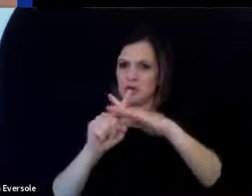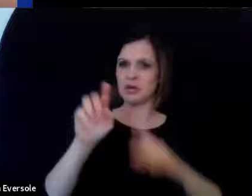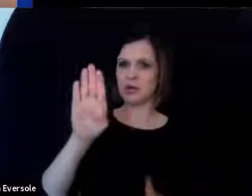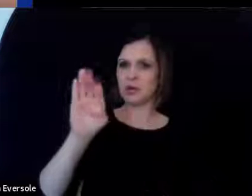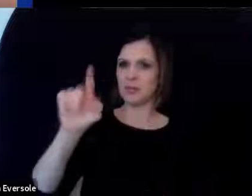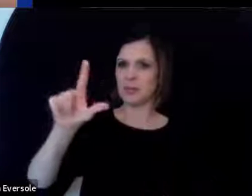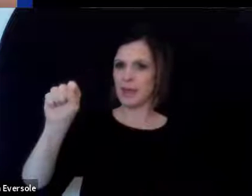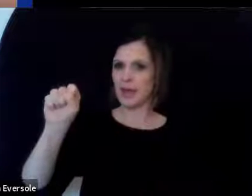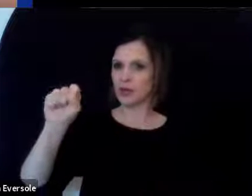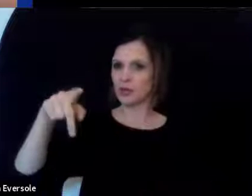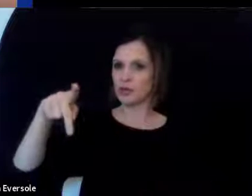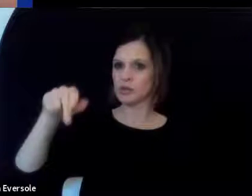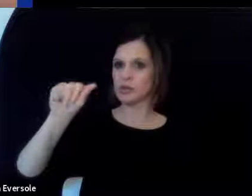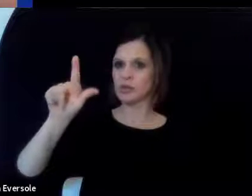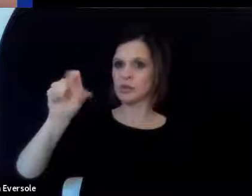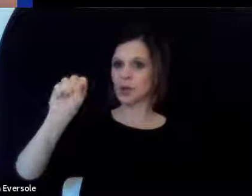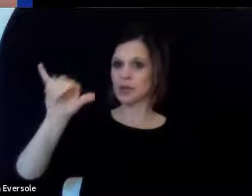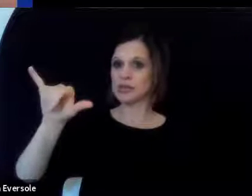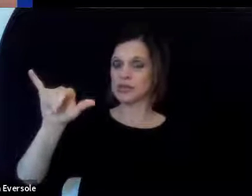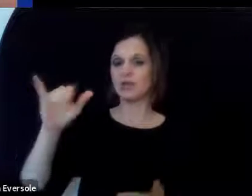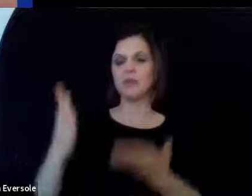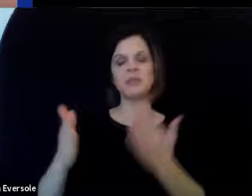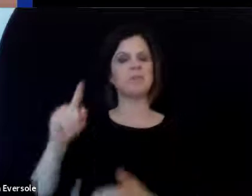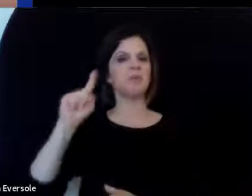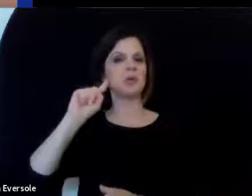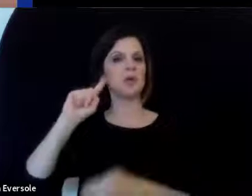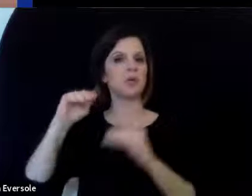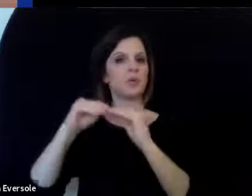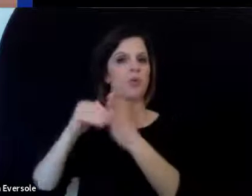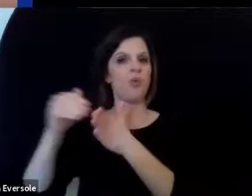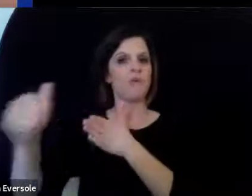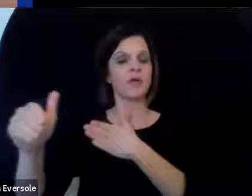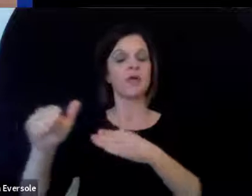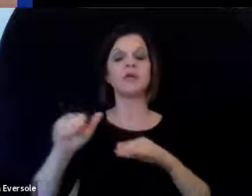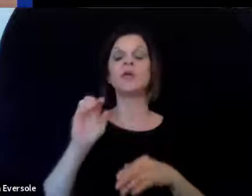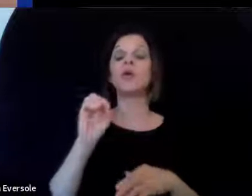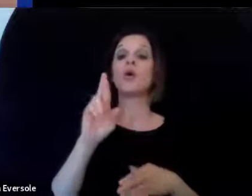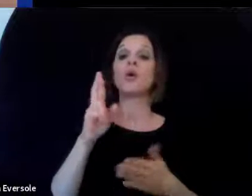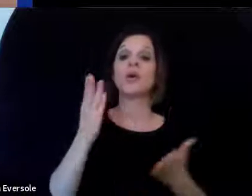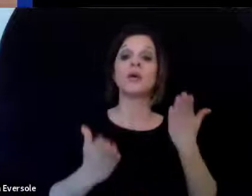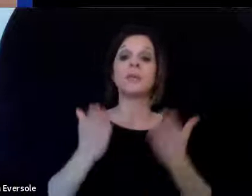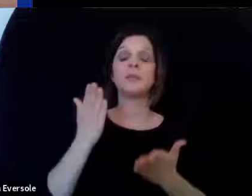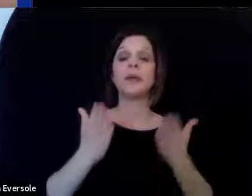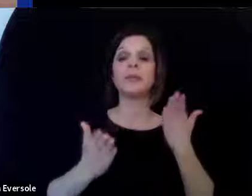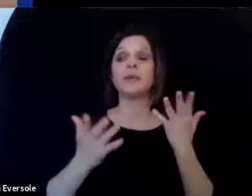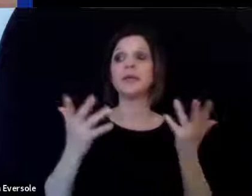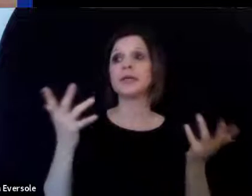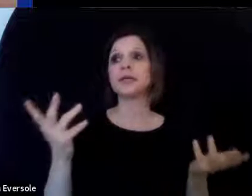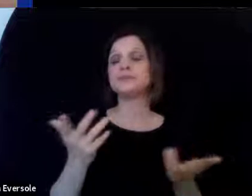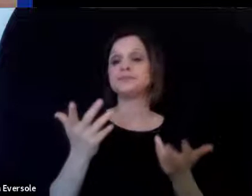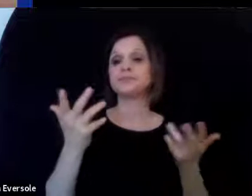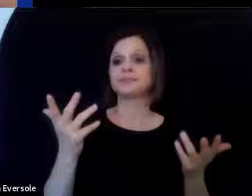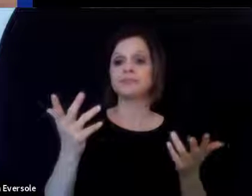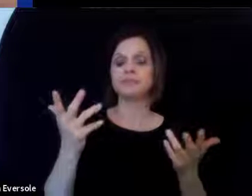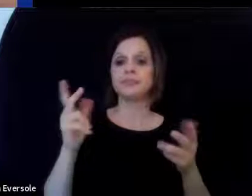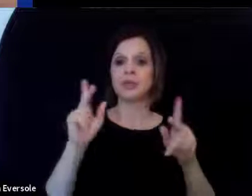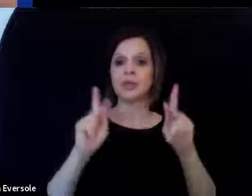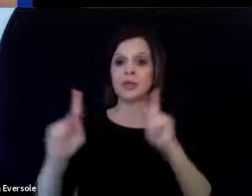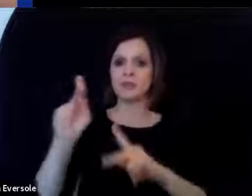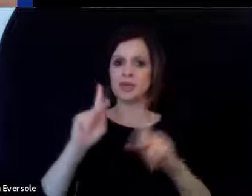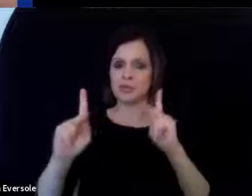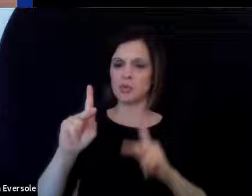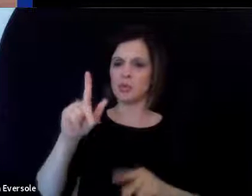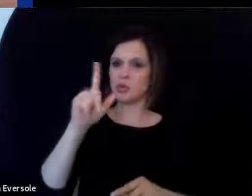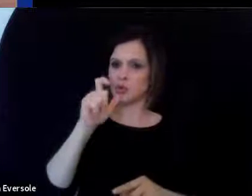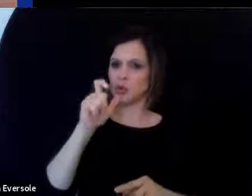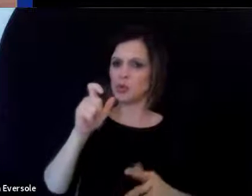more familiar, or a person who is in the throes of initial stages of a stroke